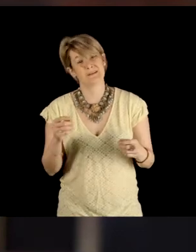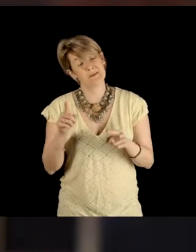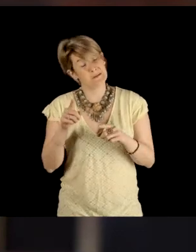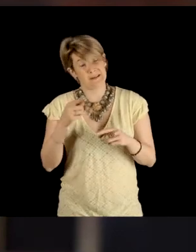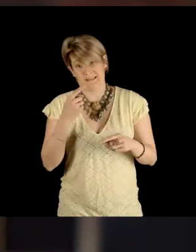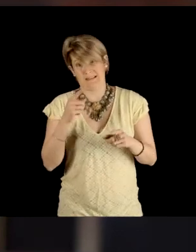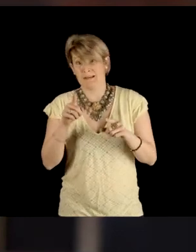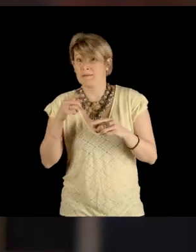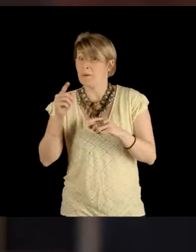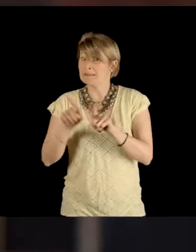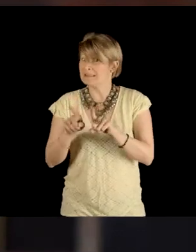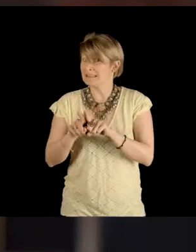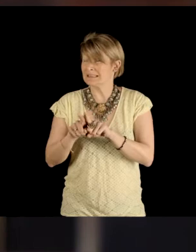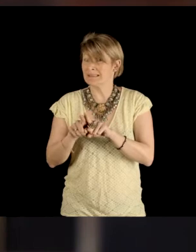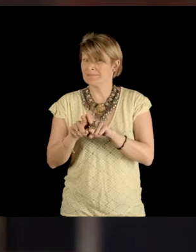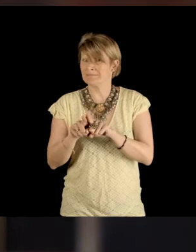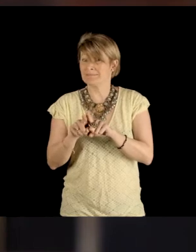So, let's meditate.